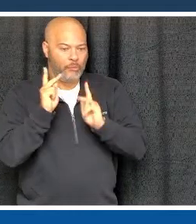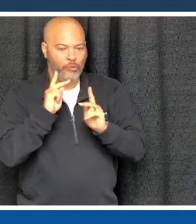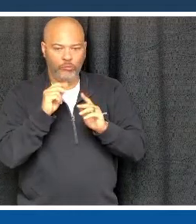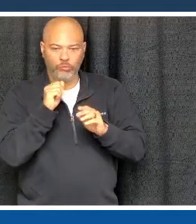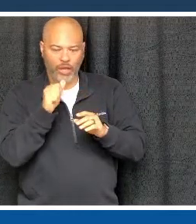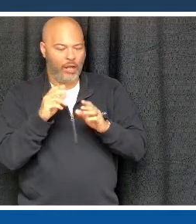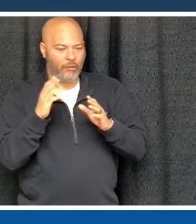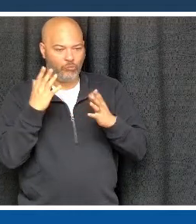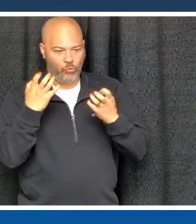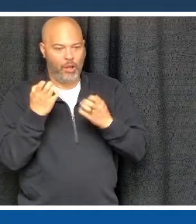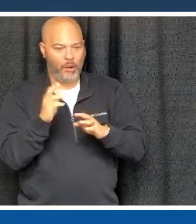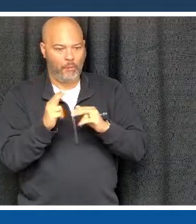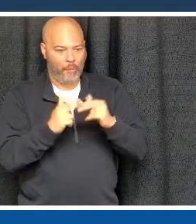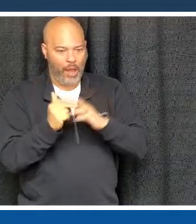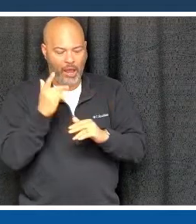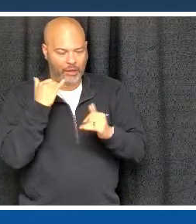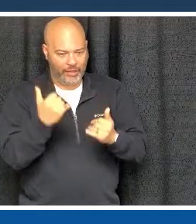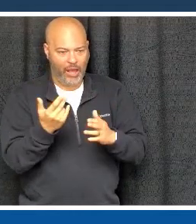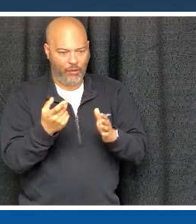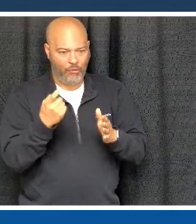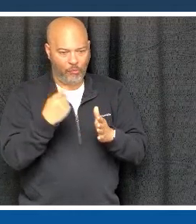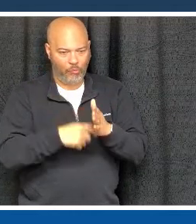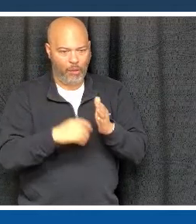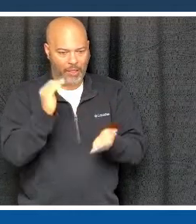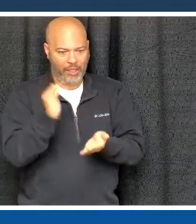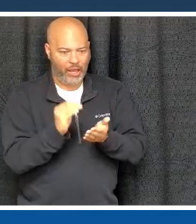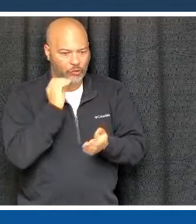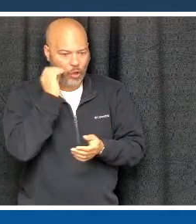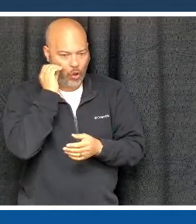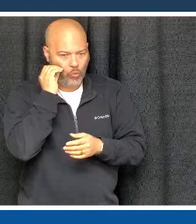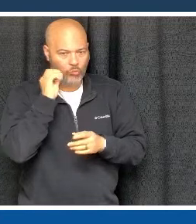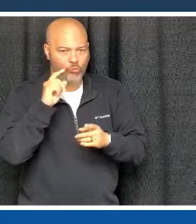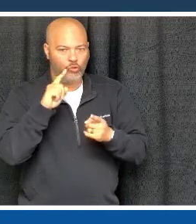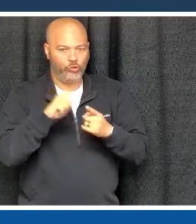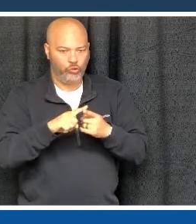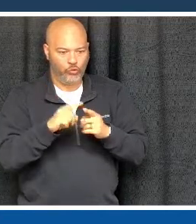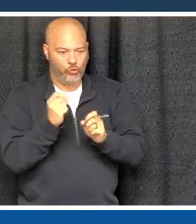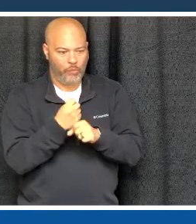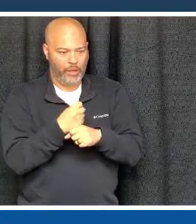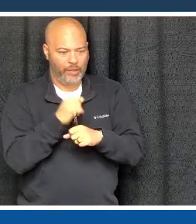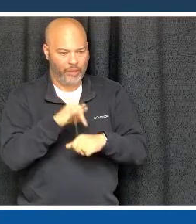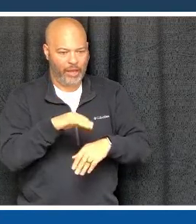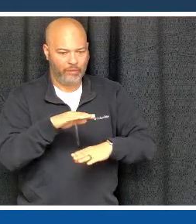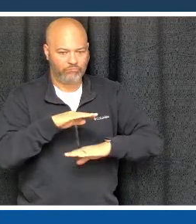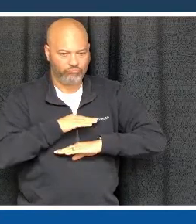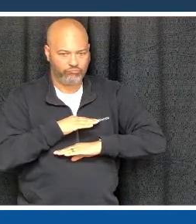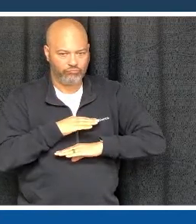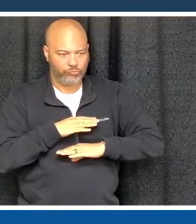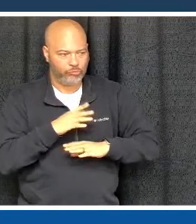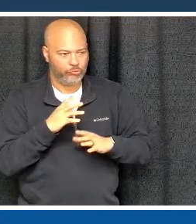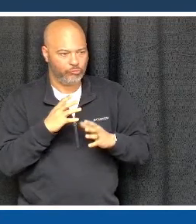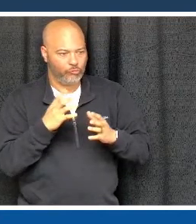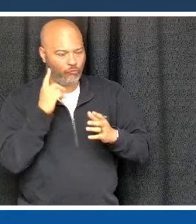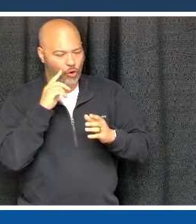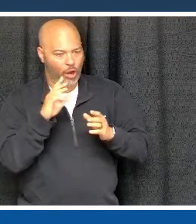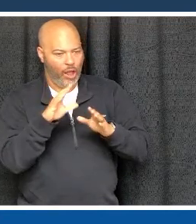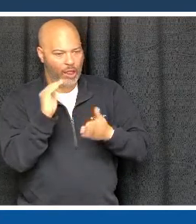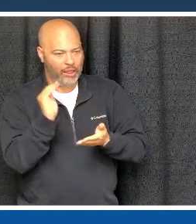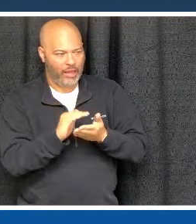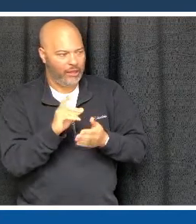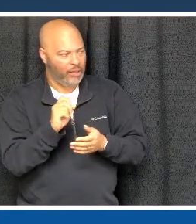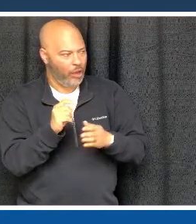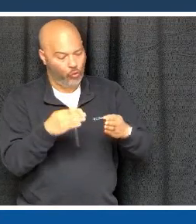effect on the price because you now have less homes to be able to make that project work, essentially. That's correct.